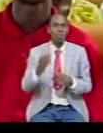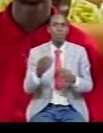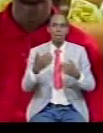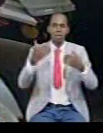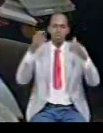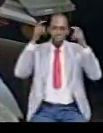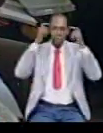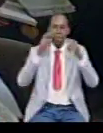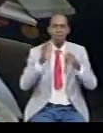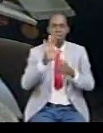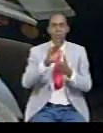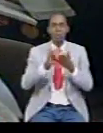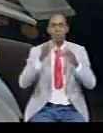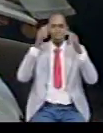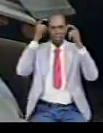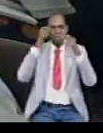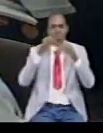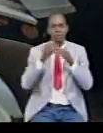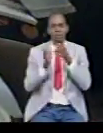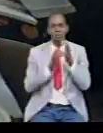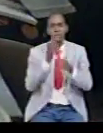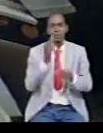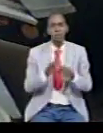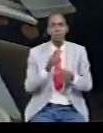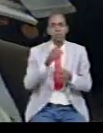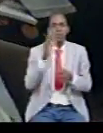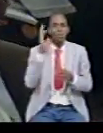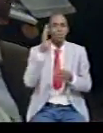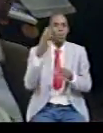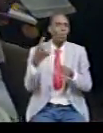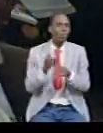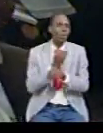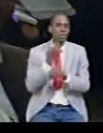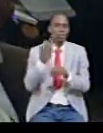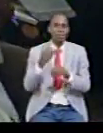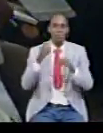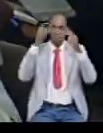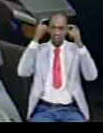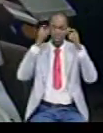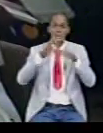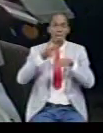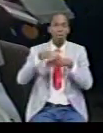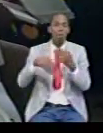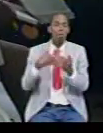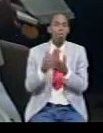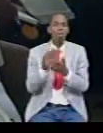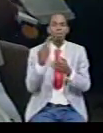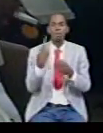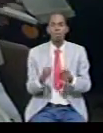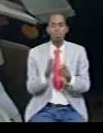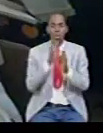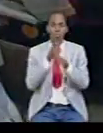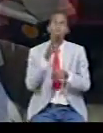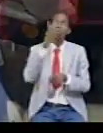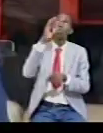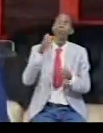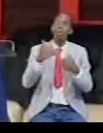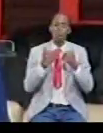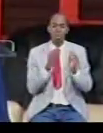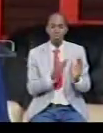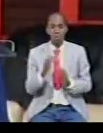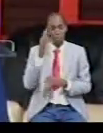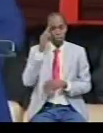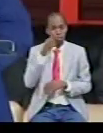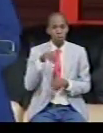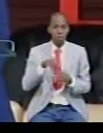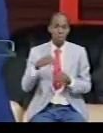crown. You will win the crown. And all the reward God has for you in eternity, you will